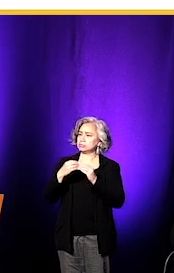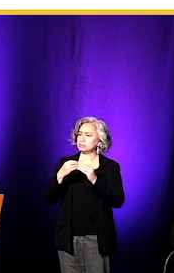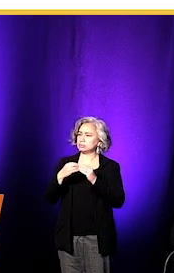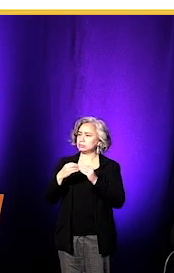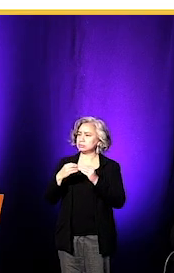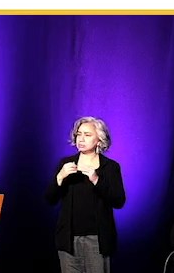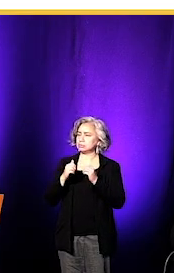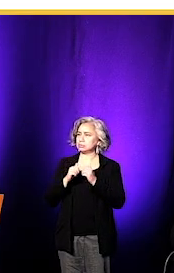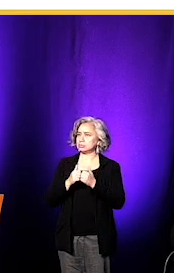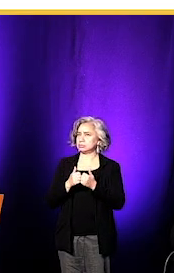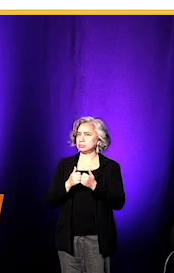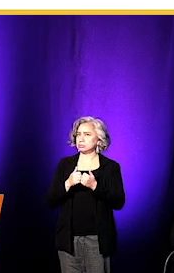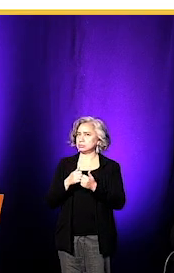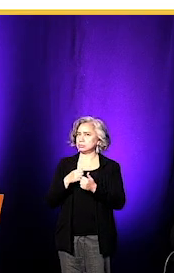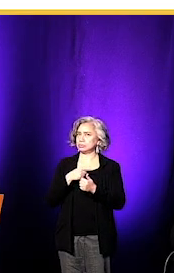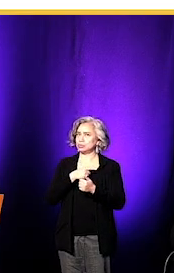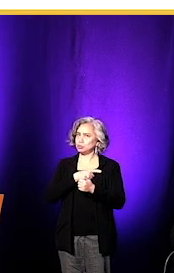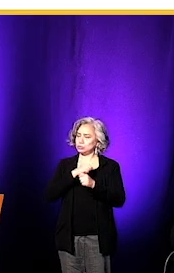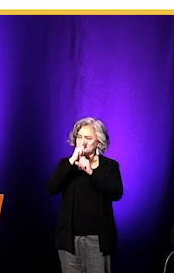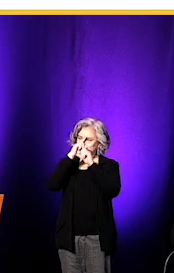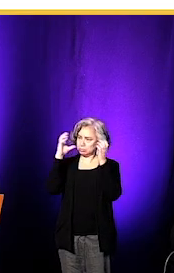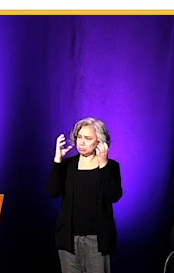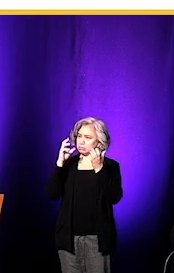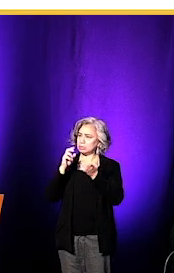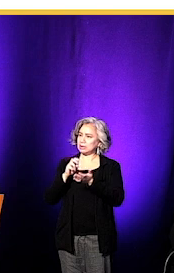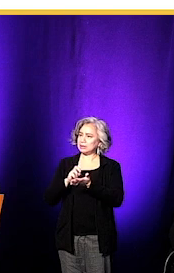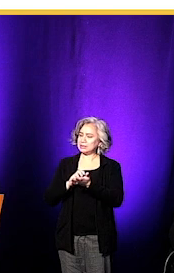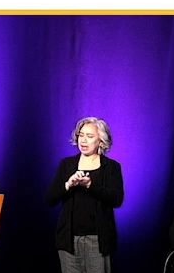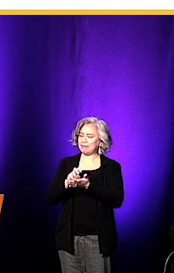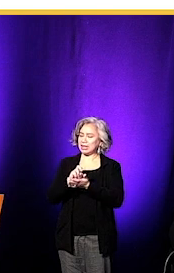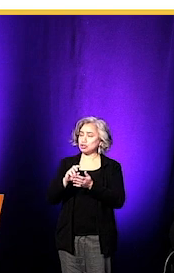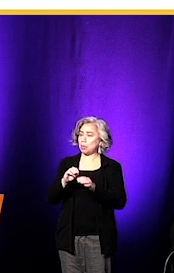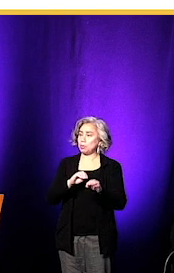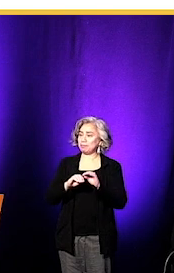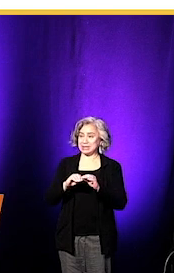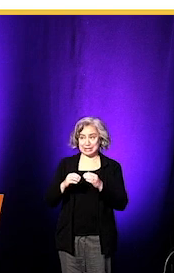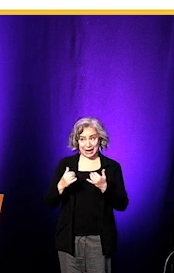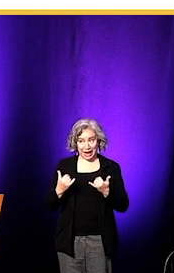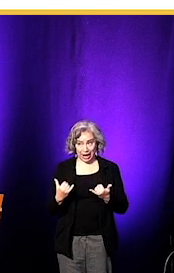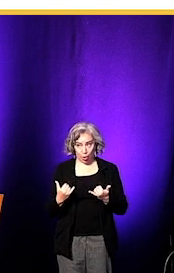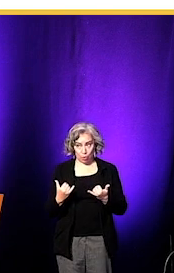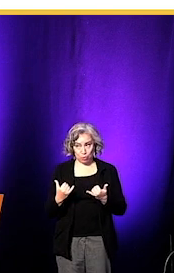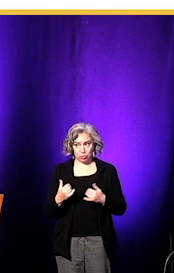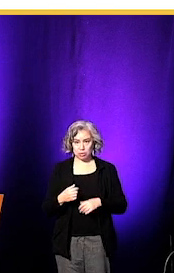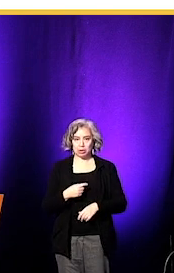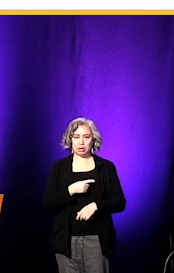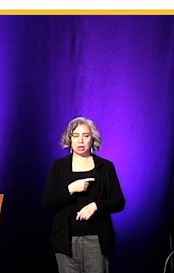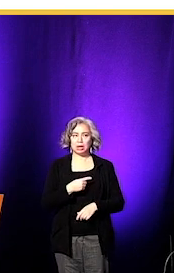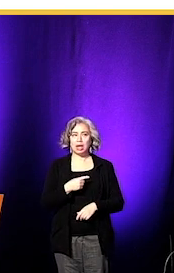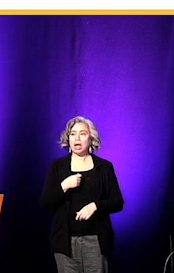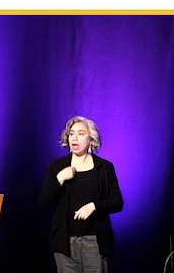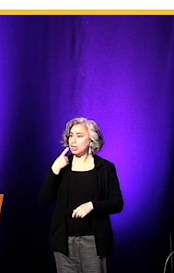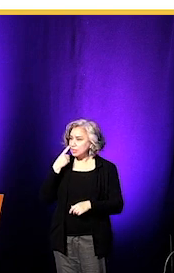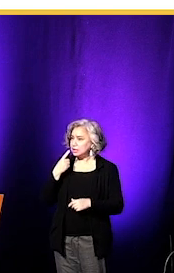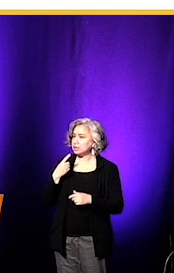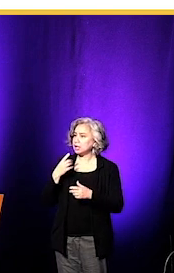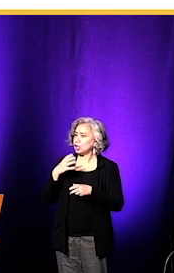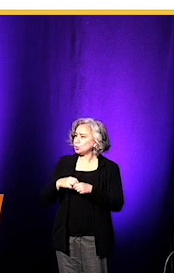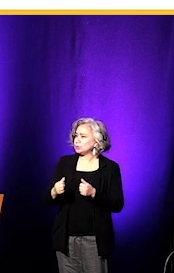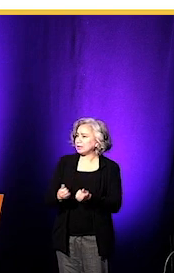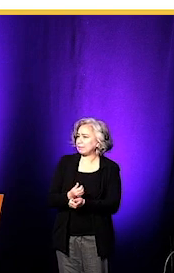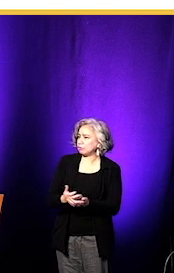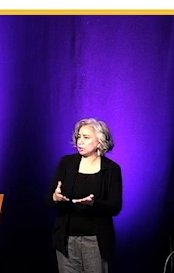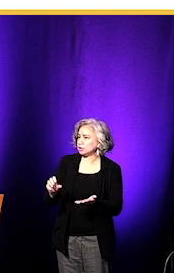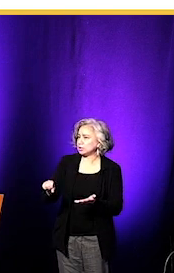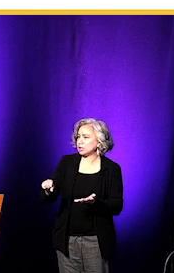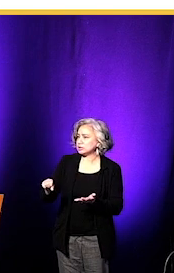mean navigation or movement now. Well, I think it's both. I mean, I don't think, if you look at much of